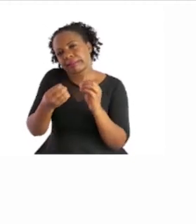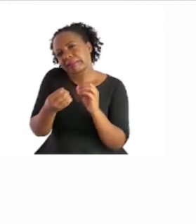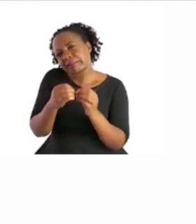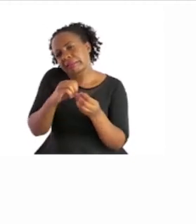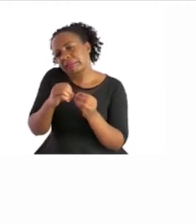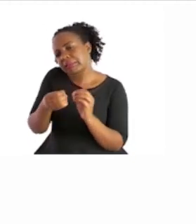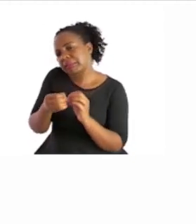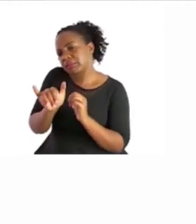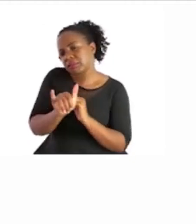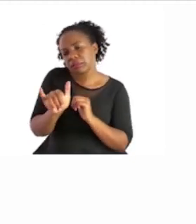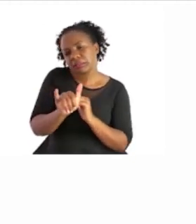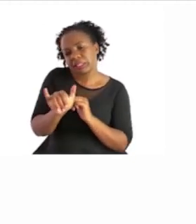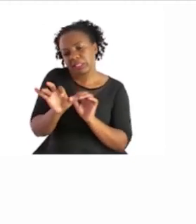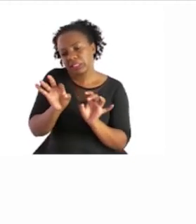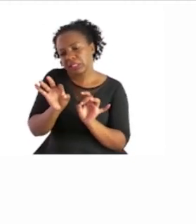let me pick on